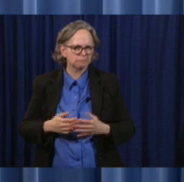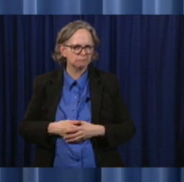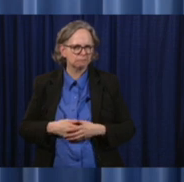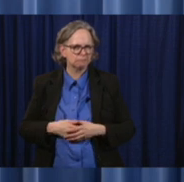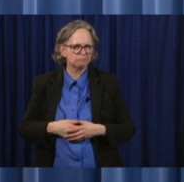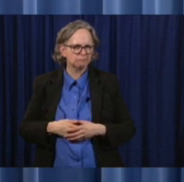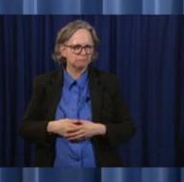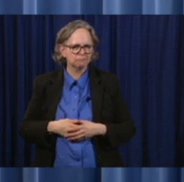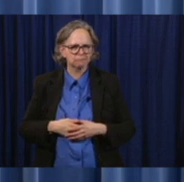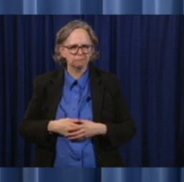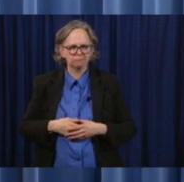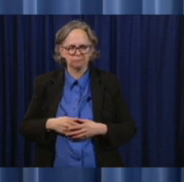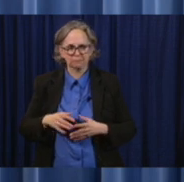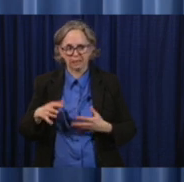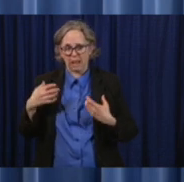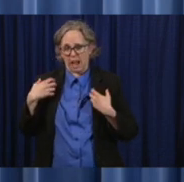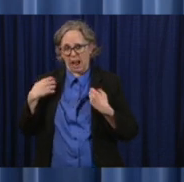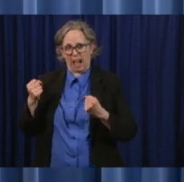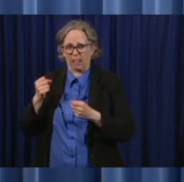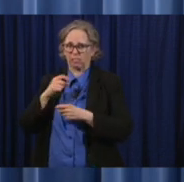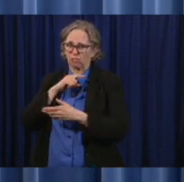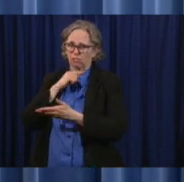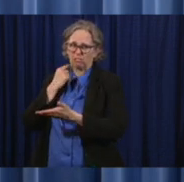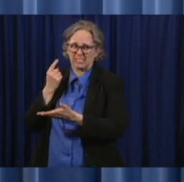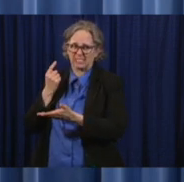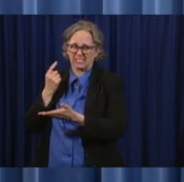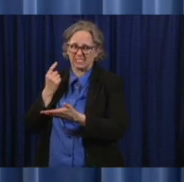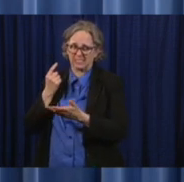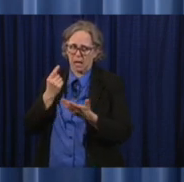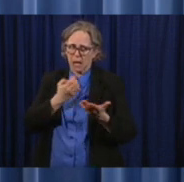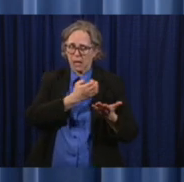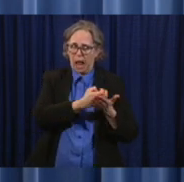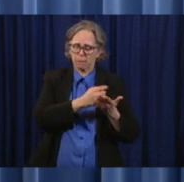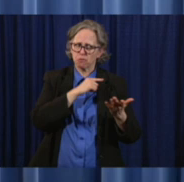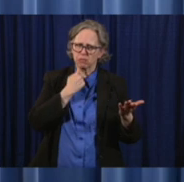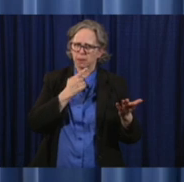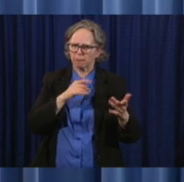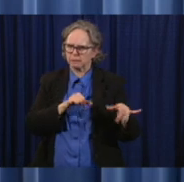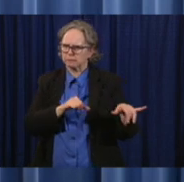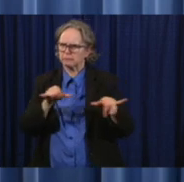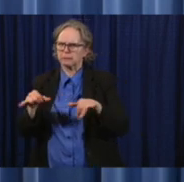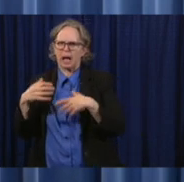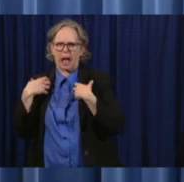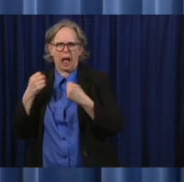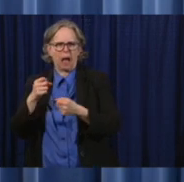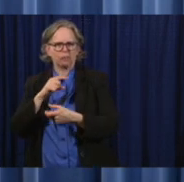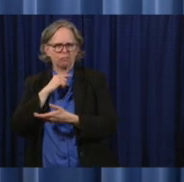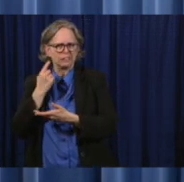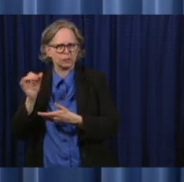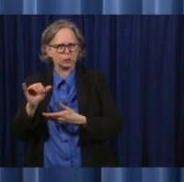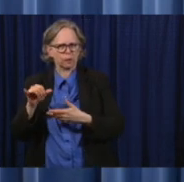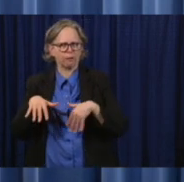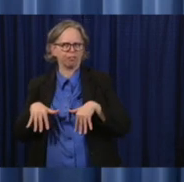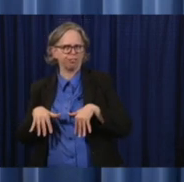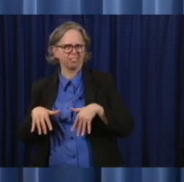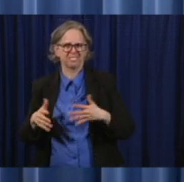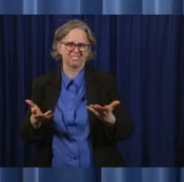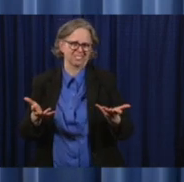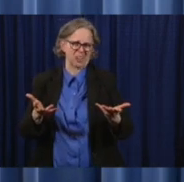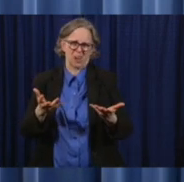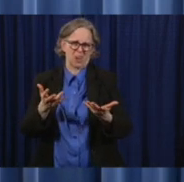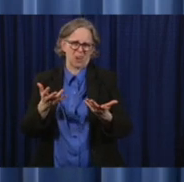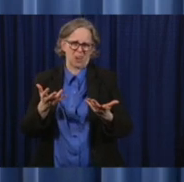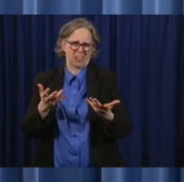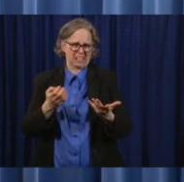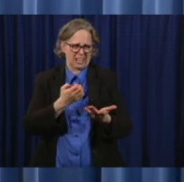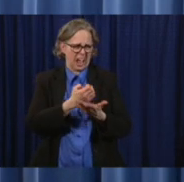real health risk as well as economic risk. When we have an economy that